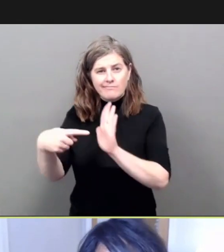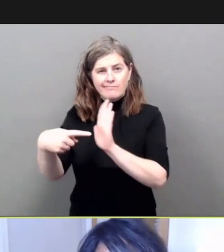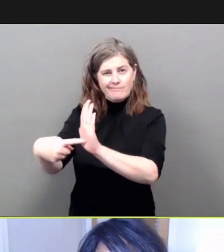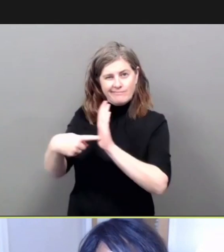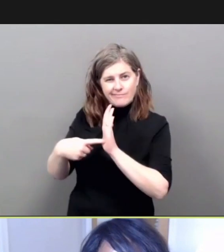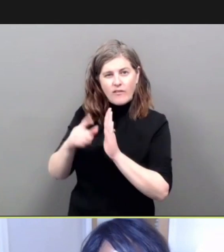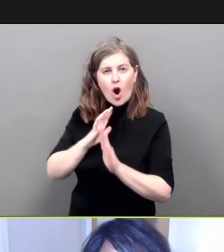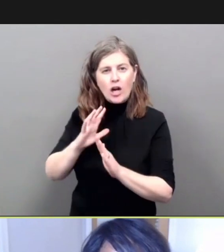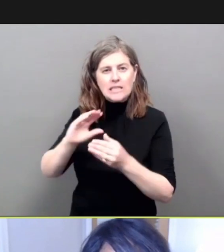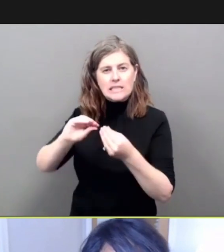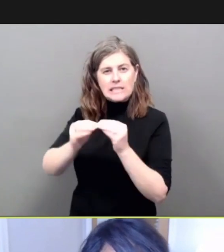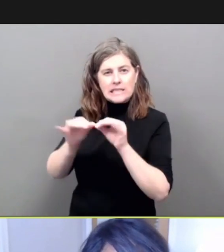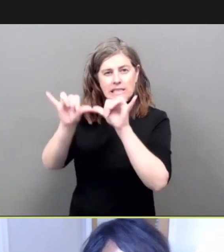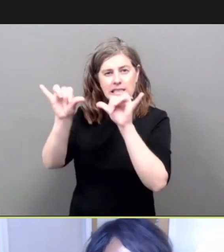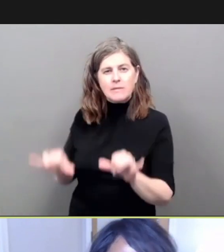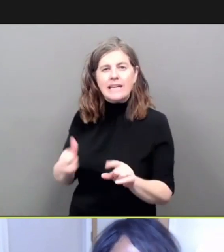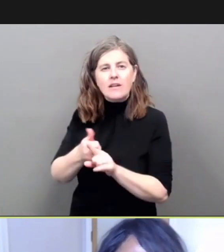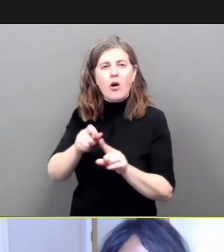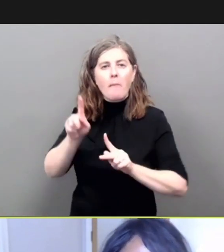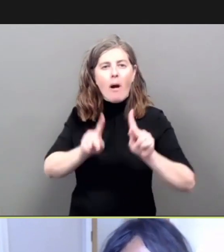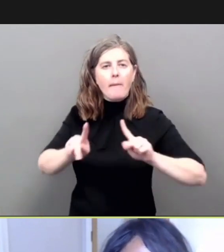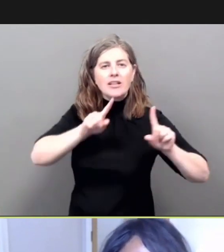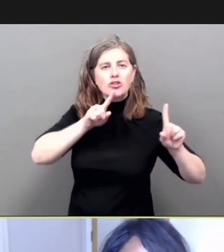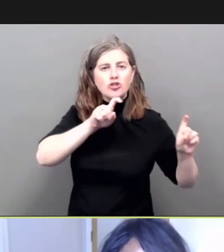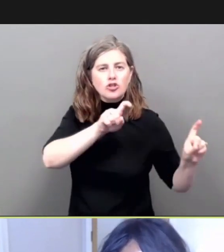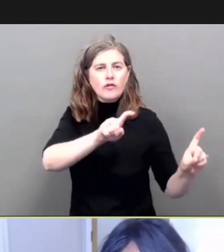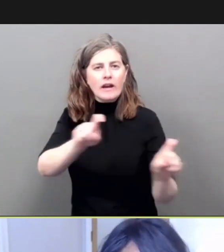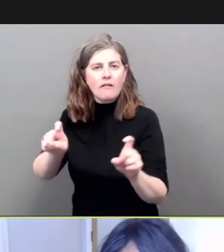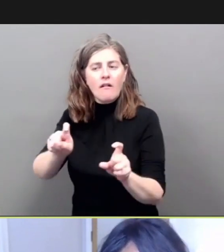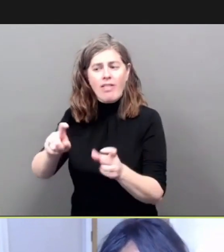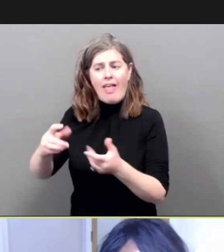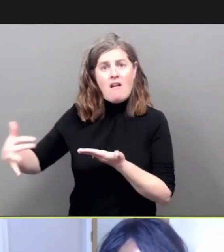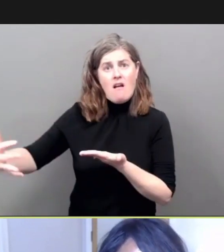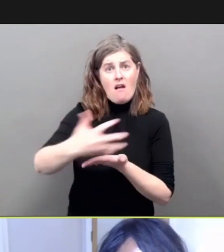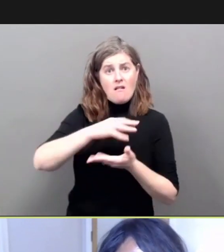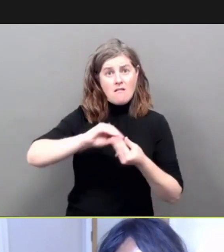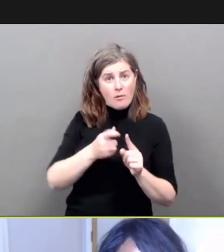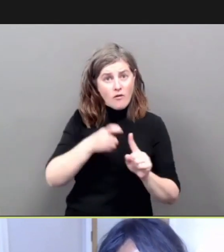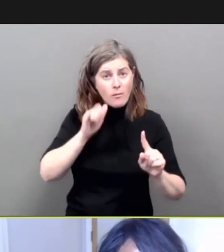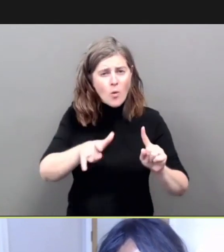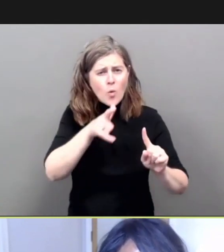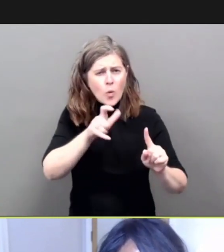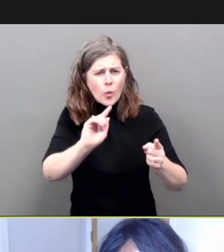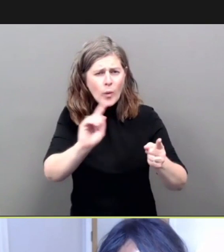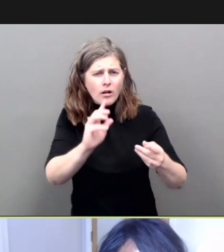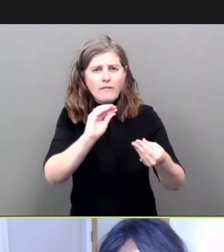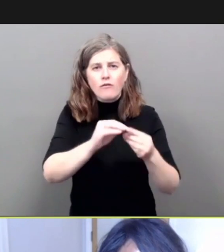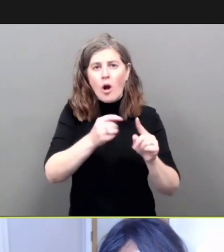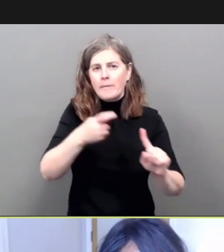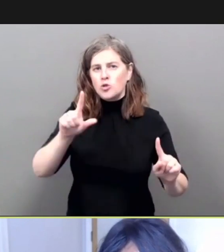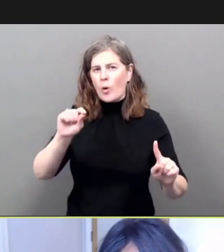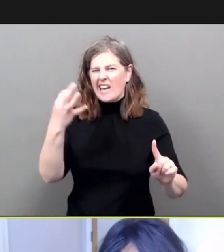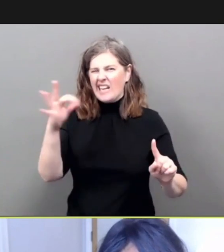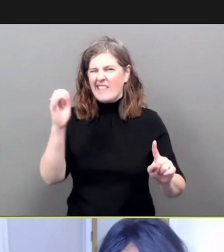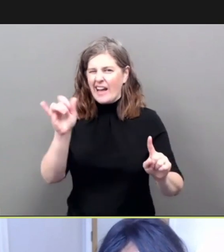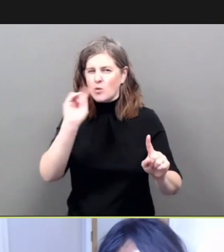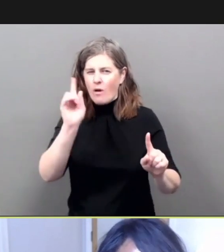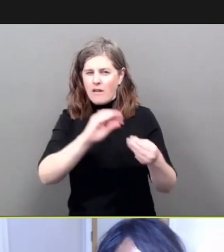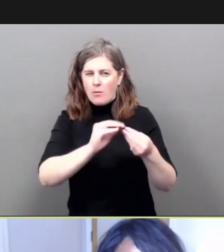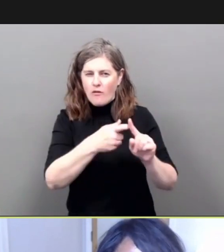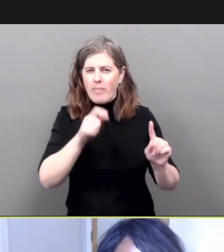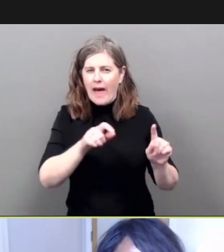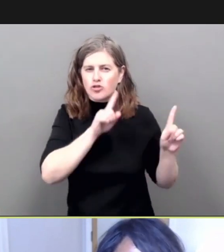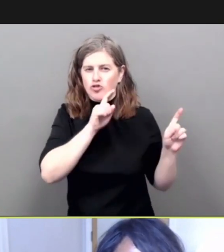system, which is a population survey, and it was collected in 2019. So that's the source of the number that you see on the dashboard.